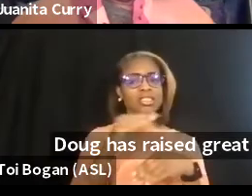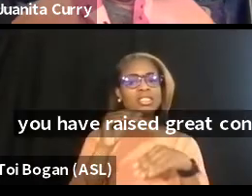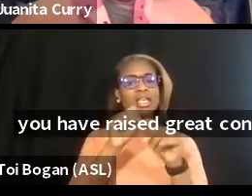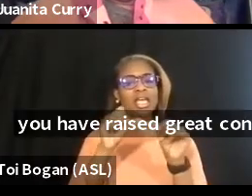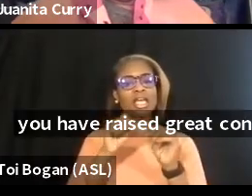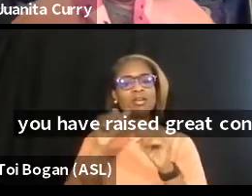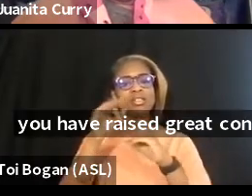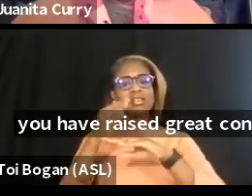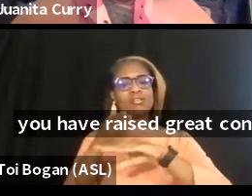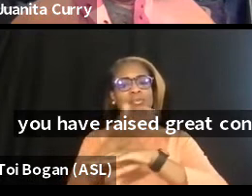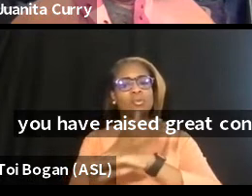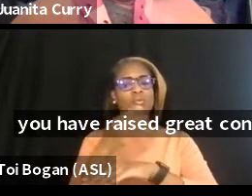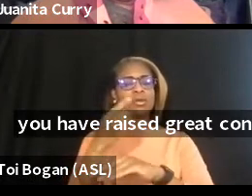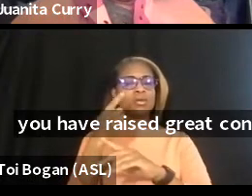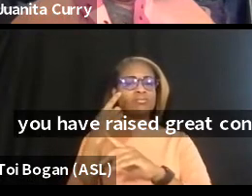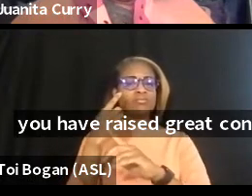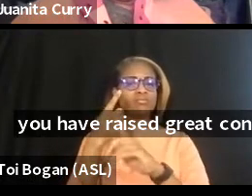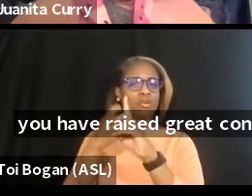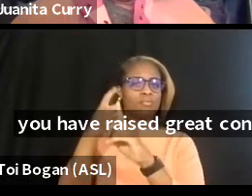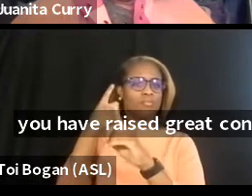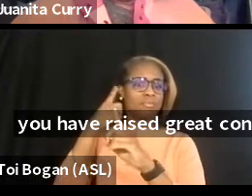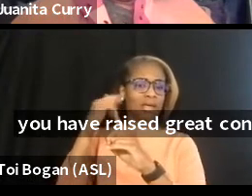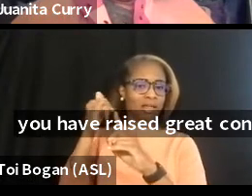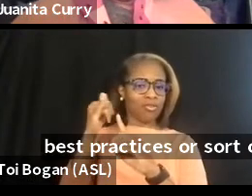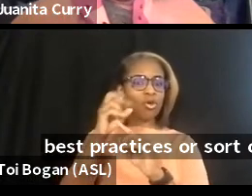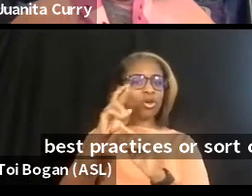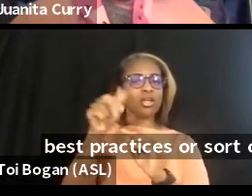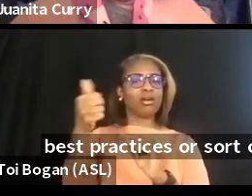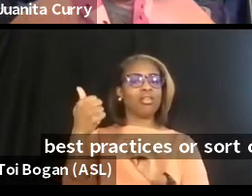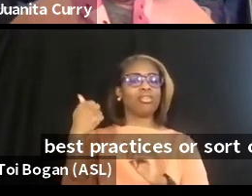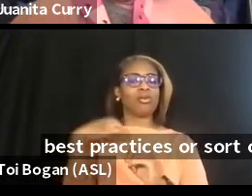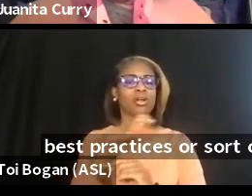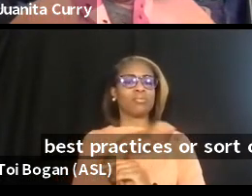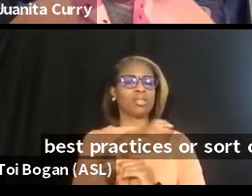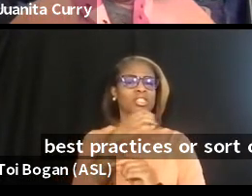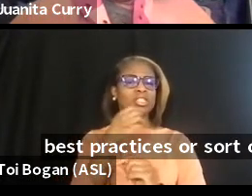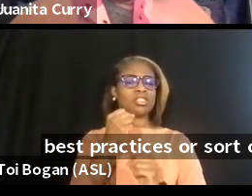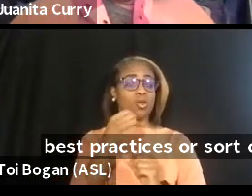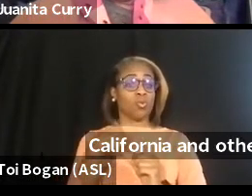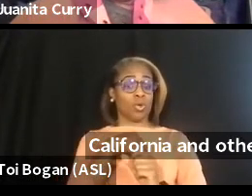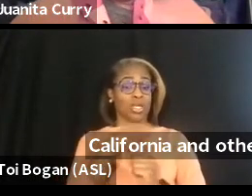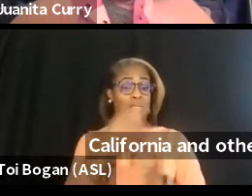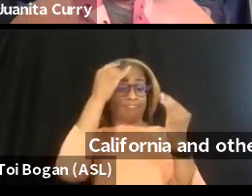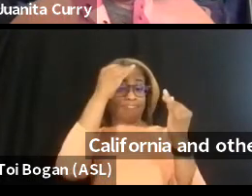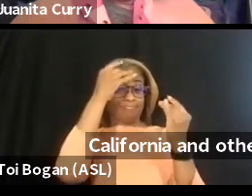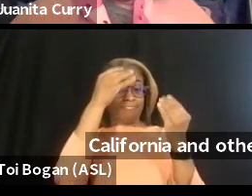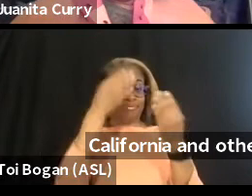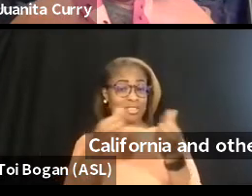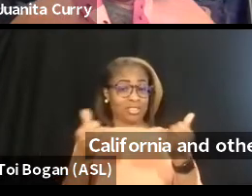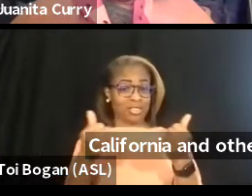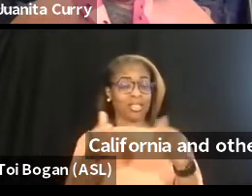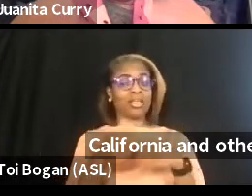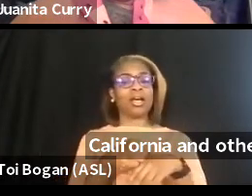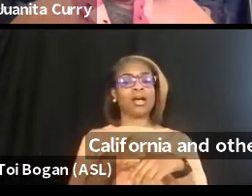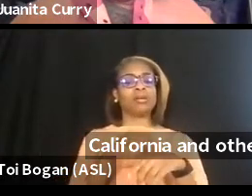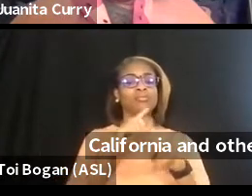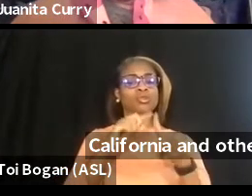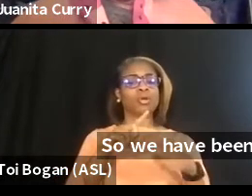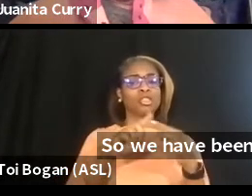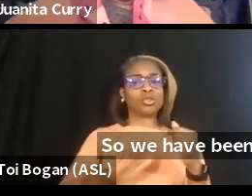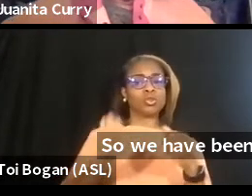improvement of California and other commissions in the past. So we've been thinking about solutions, you know, both in response to your questions